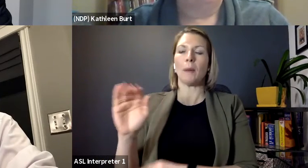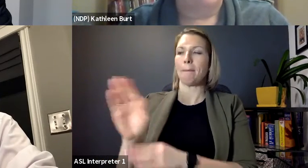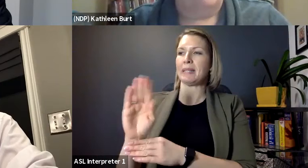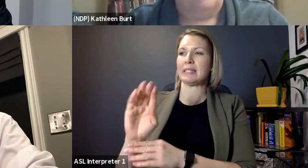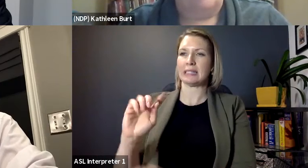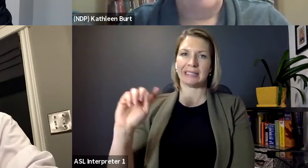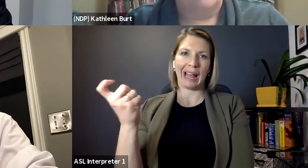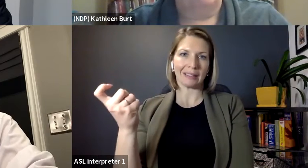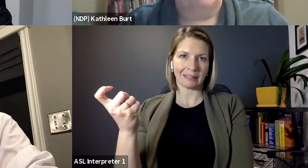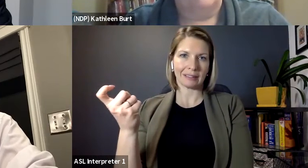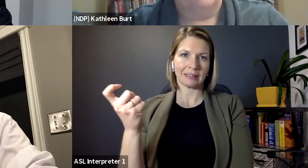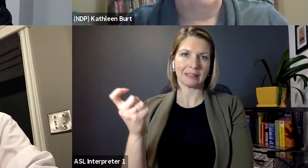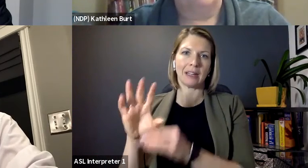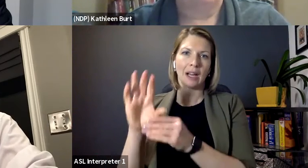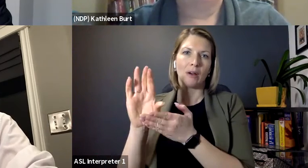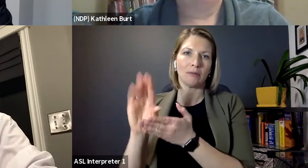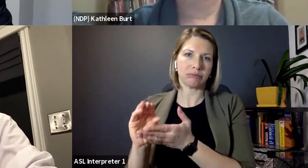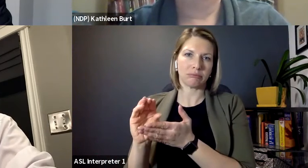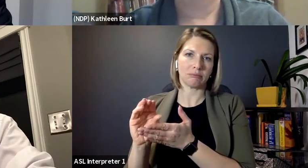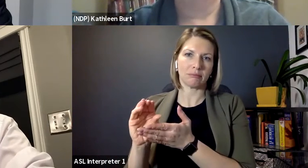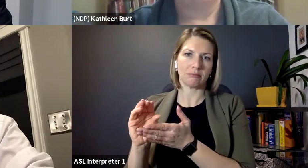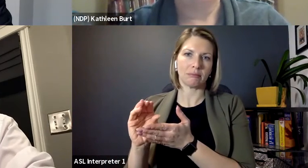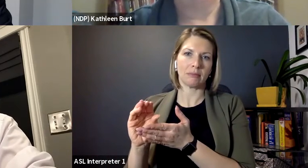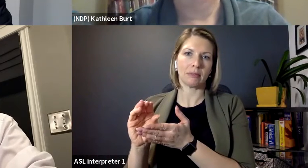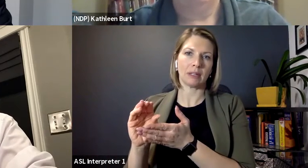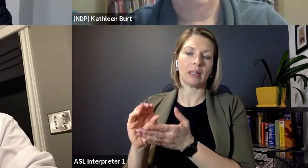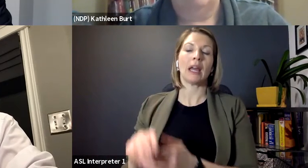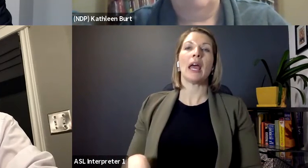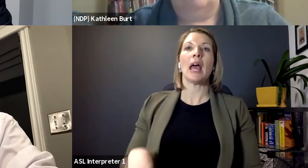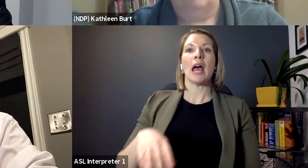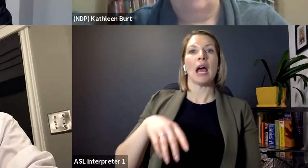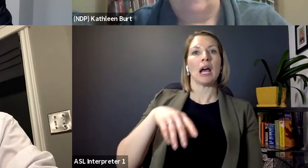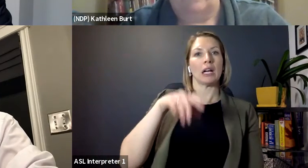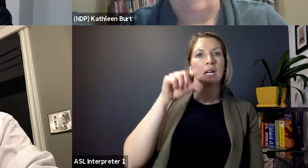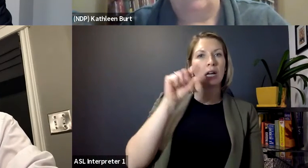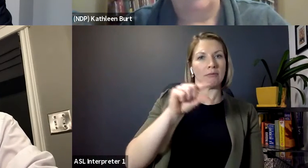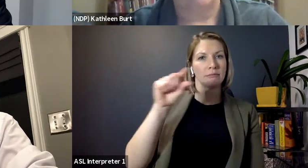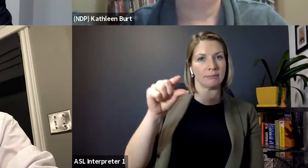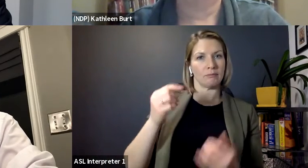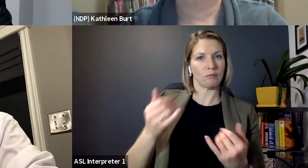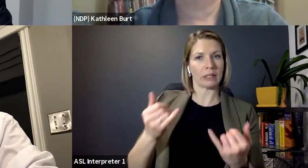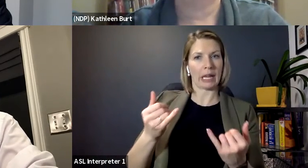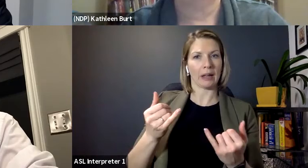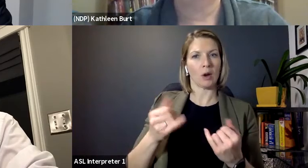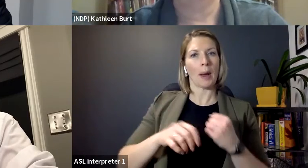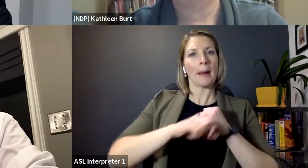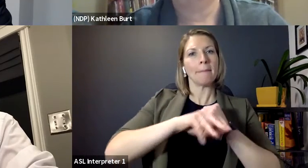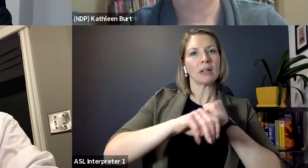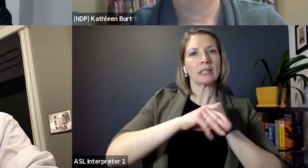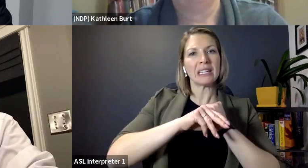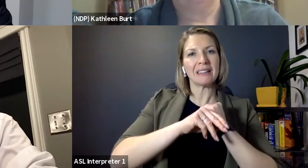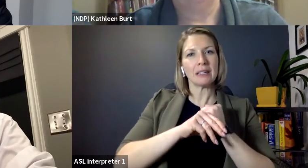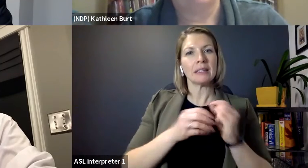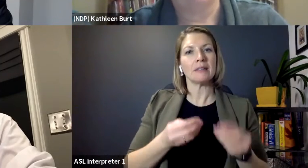According to the government, $13 million has been spent annually on marketing Newfoundland's people, culture, and natural environment